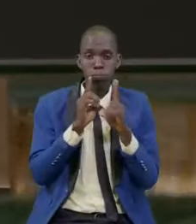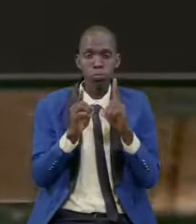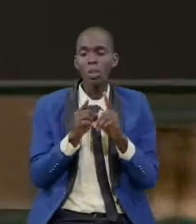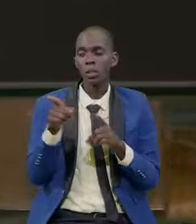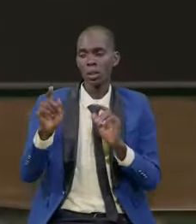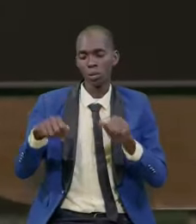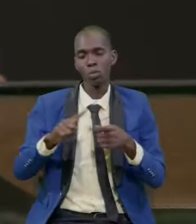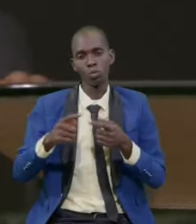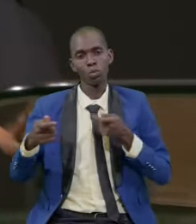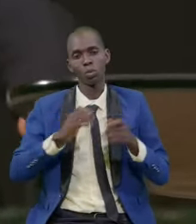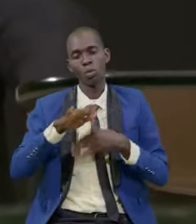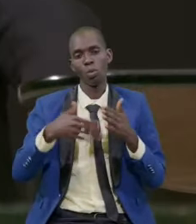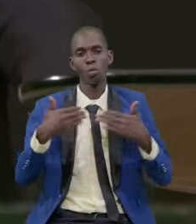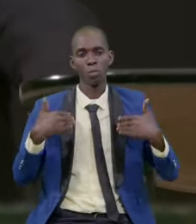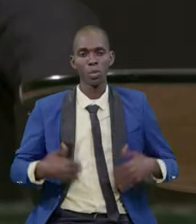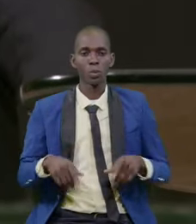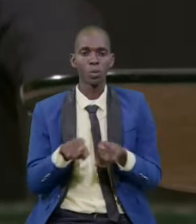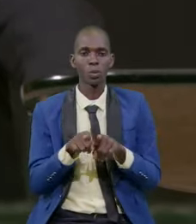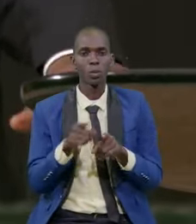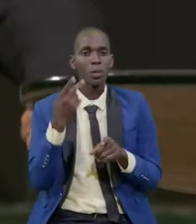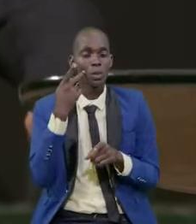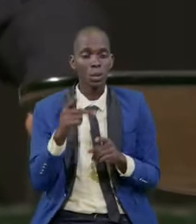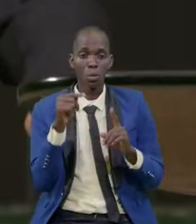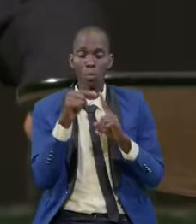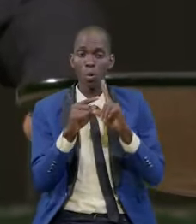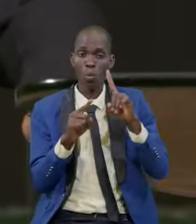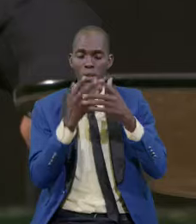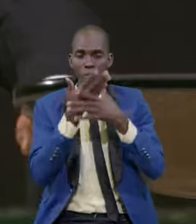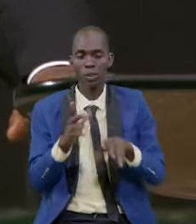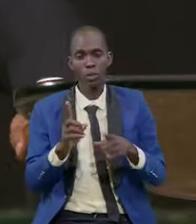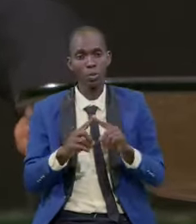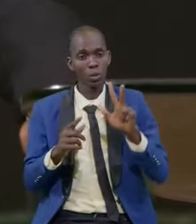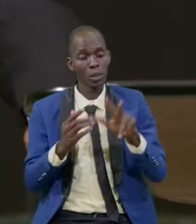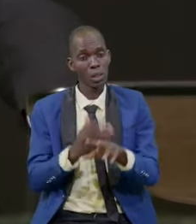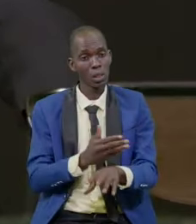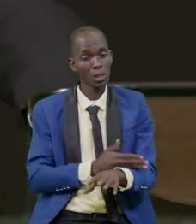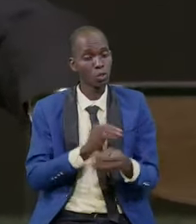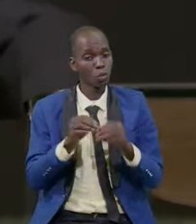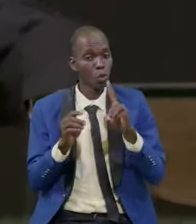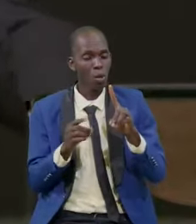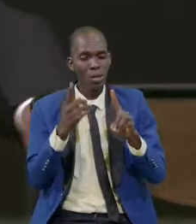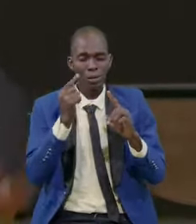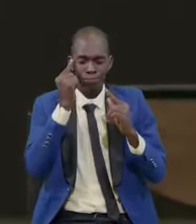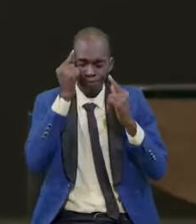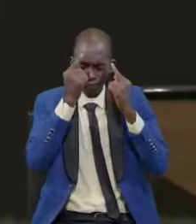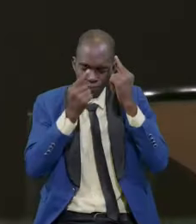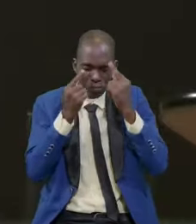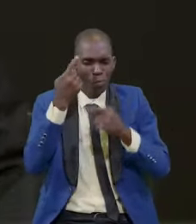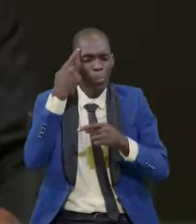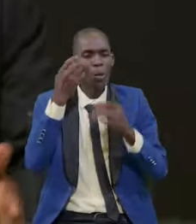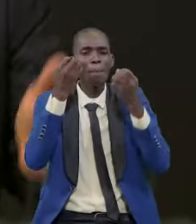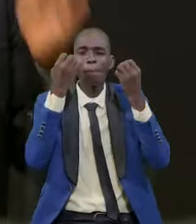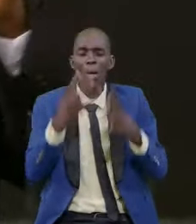body. We're looking at three things. Look at number one. Number one is the concern for many